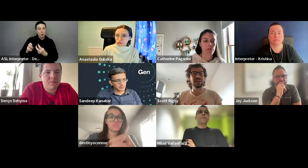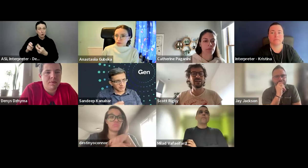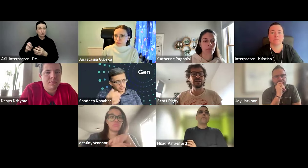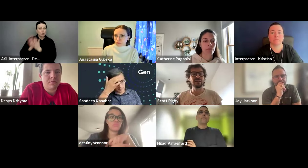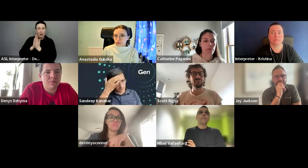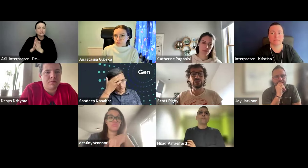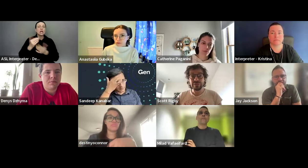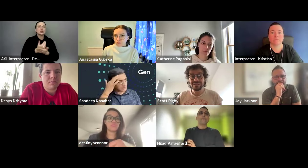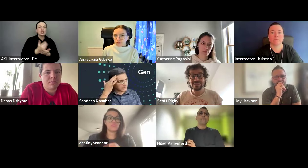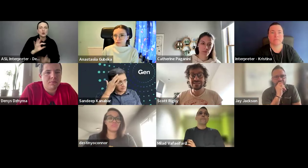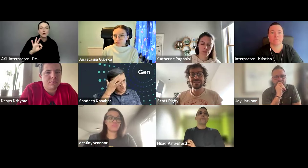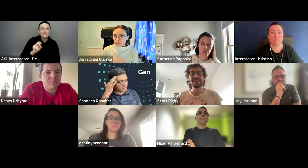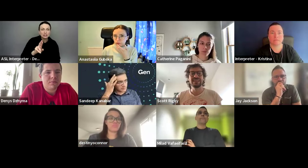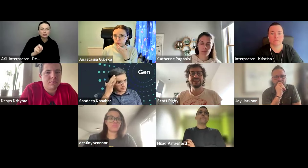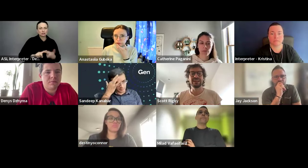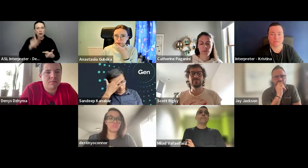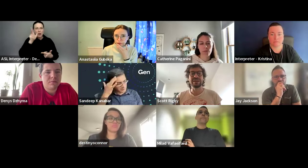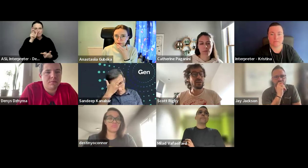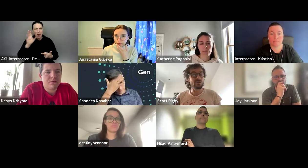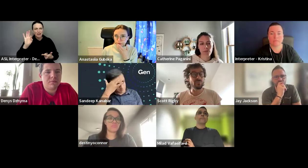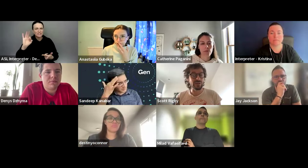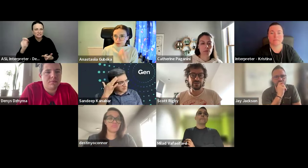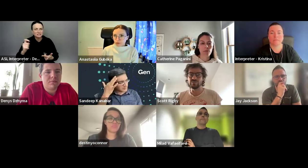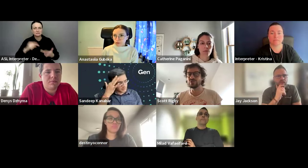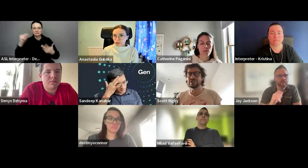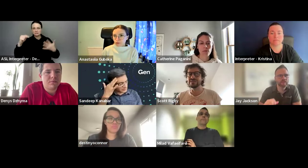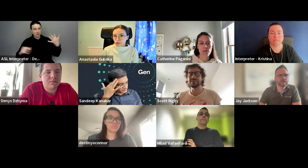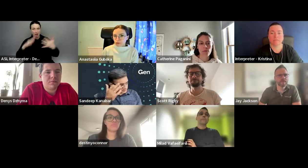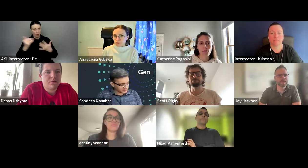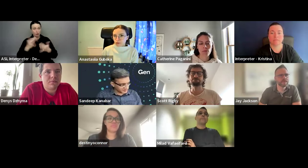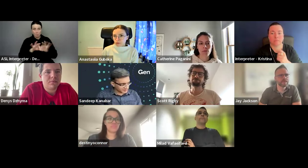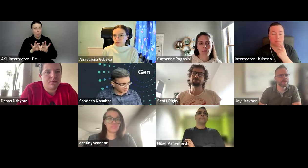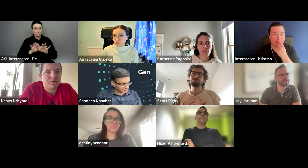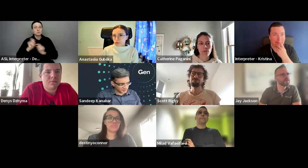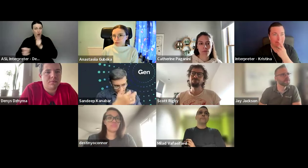features, bug fixes, and other important contributions.